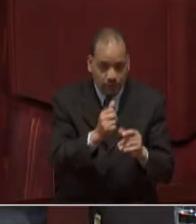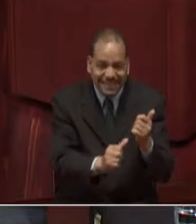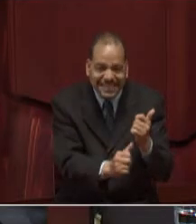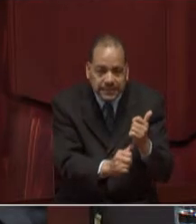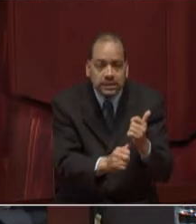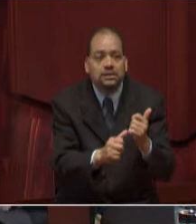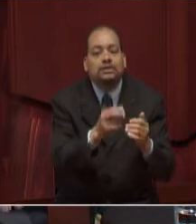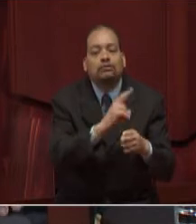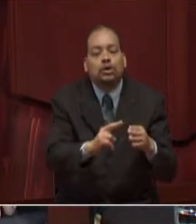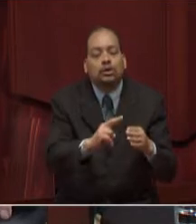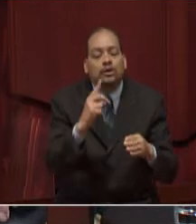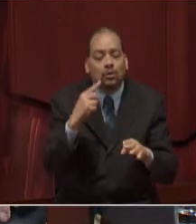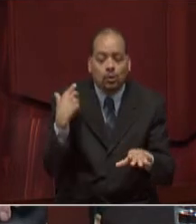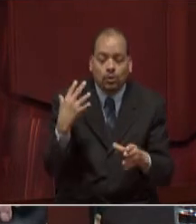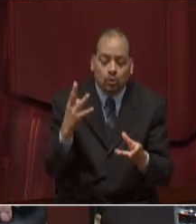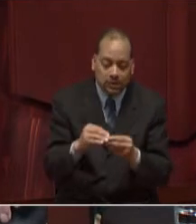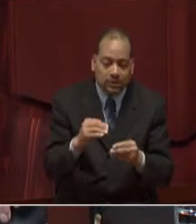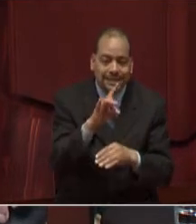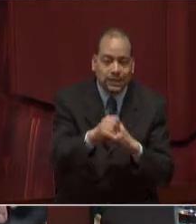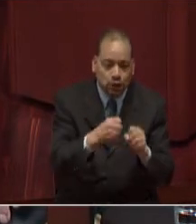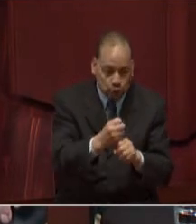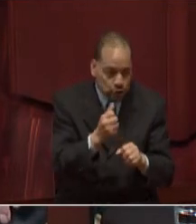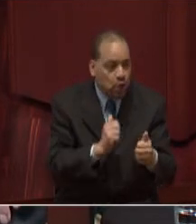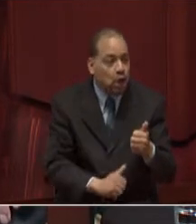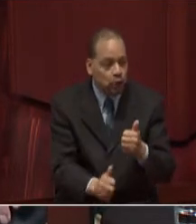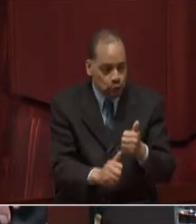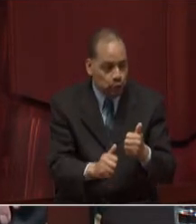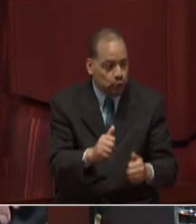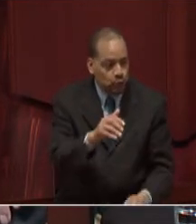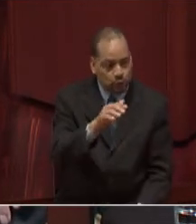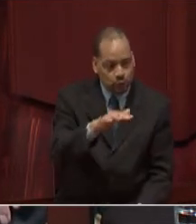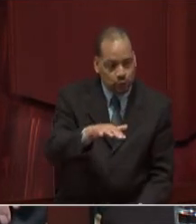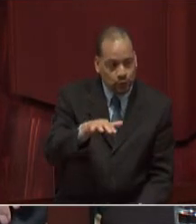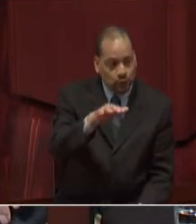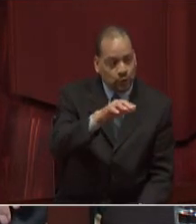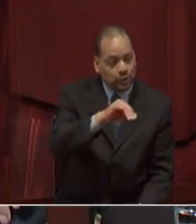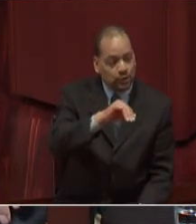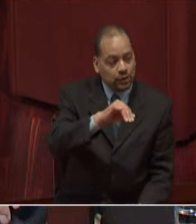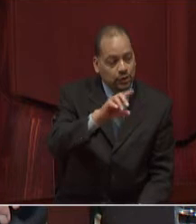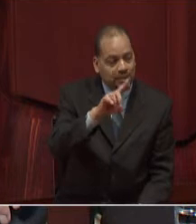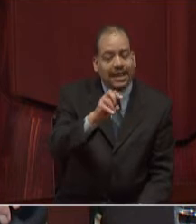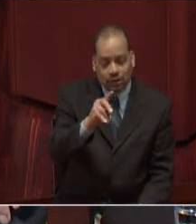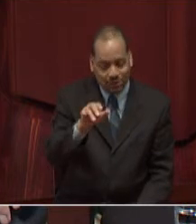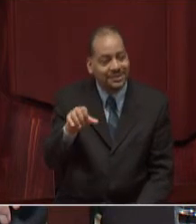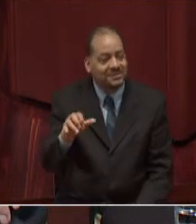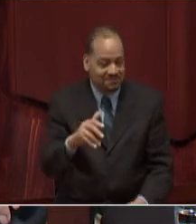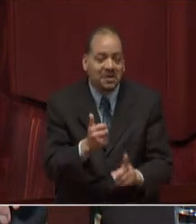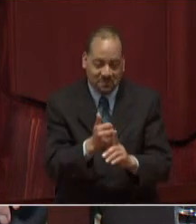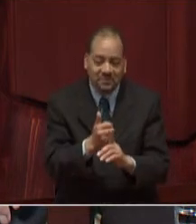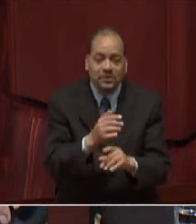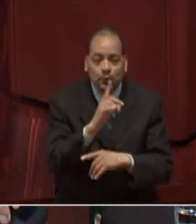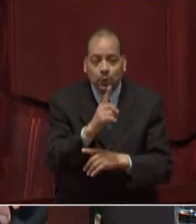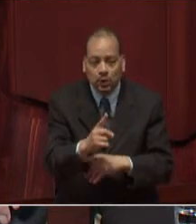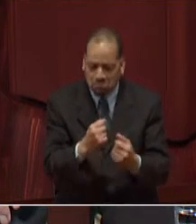For eight years, yes. And under Josephus Daniels, he was very pro-Navy through and through. But the